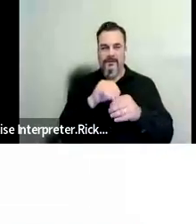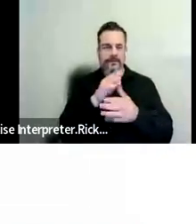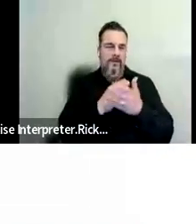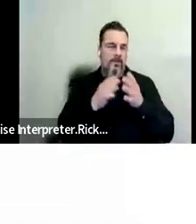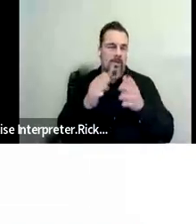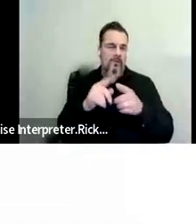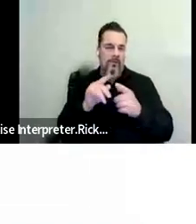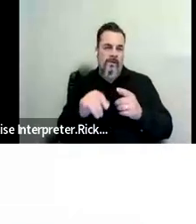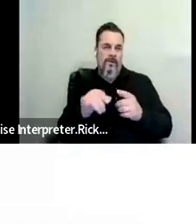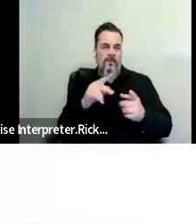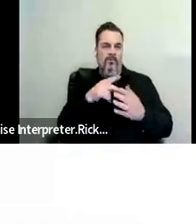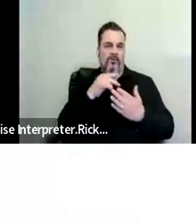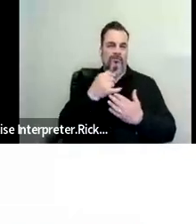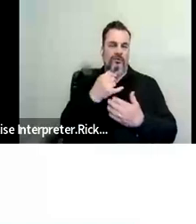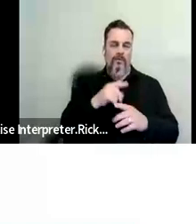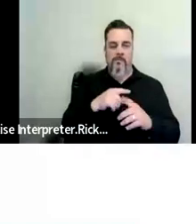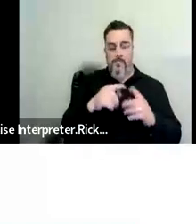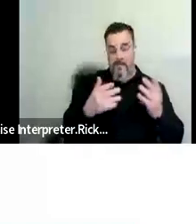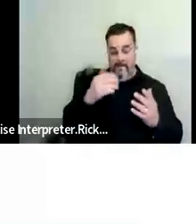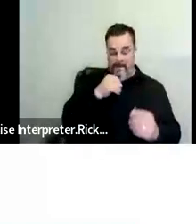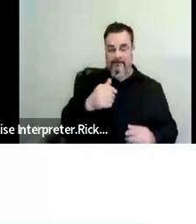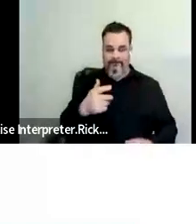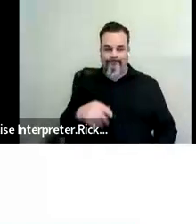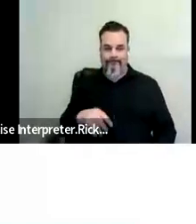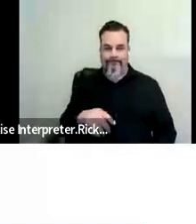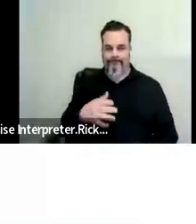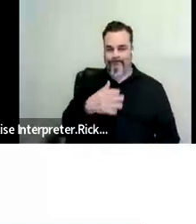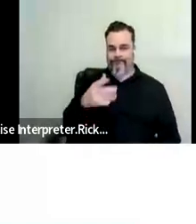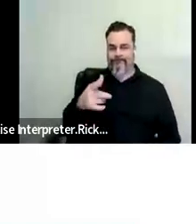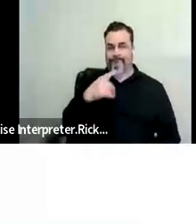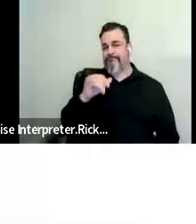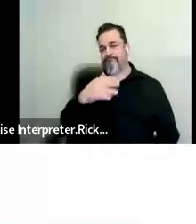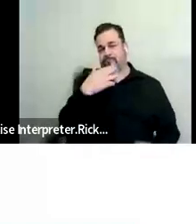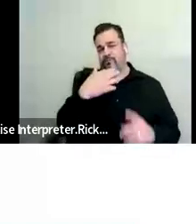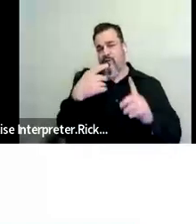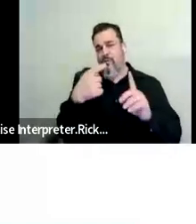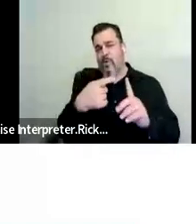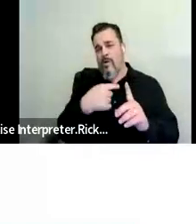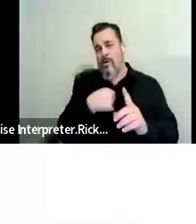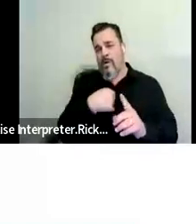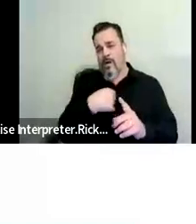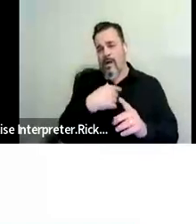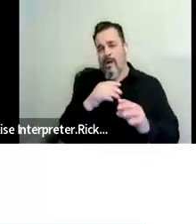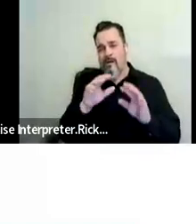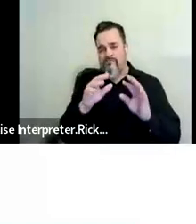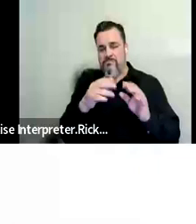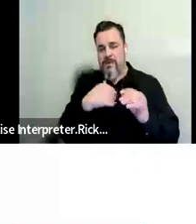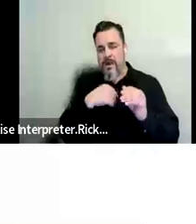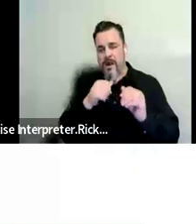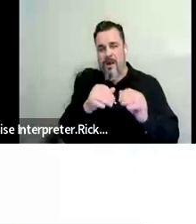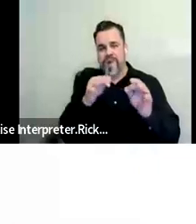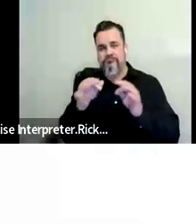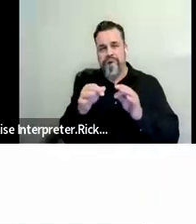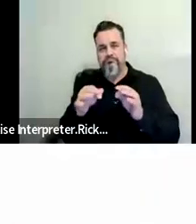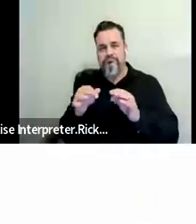to the project, but maybe not. Right. Well, that's a really good point. I'm just trying to, and I can just talk you through the differences